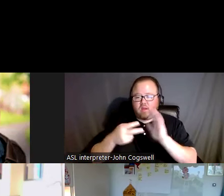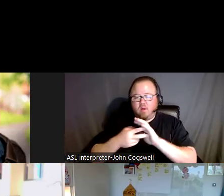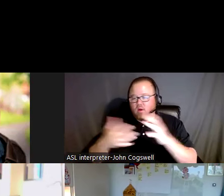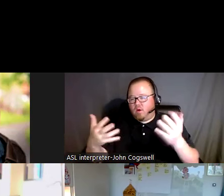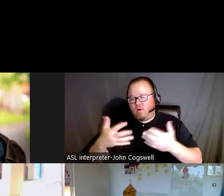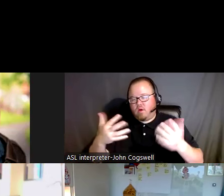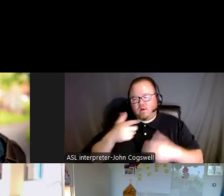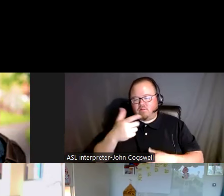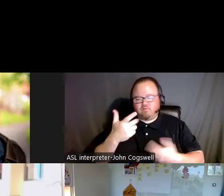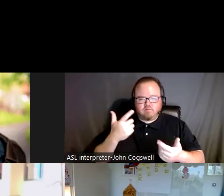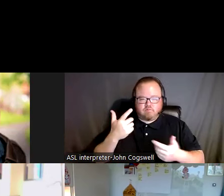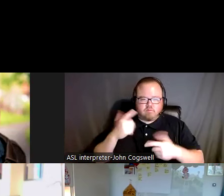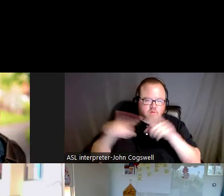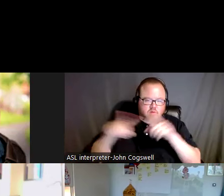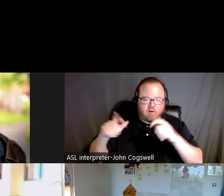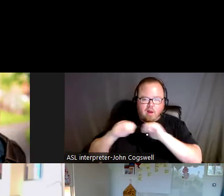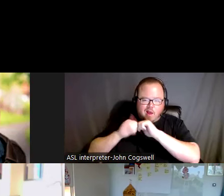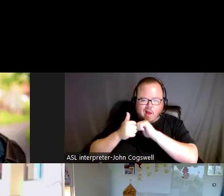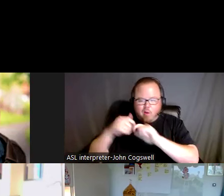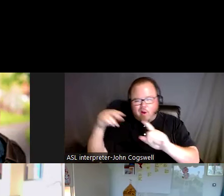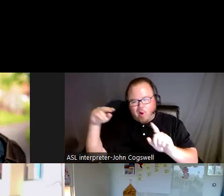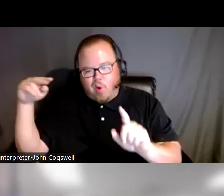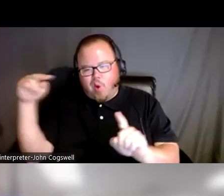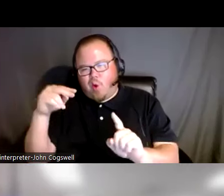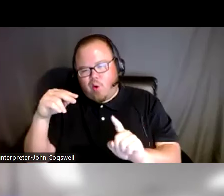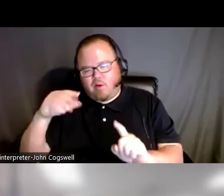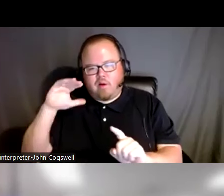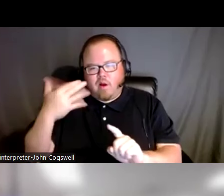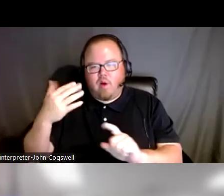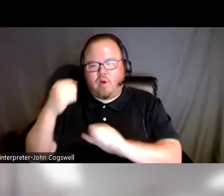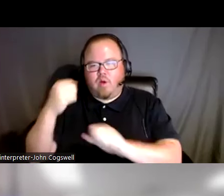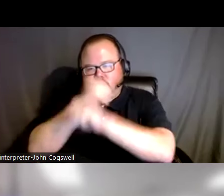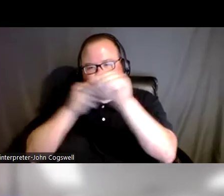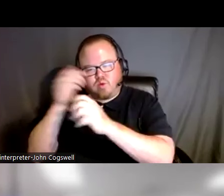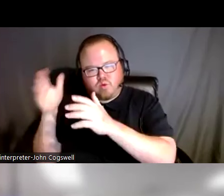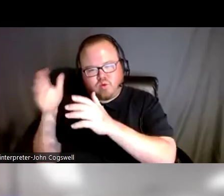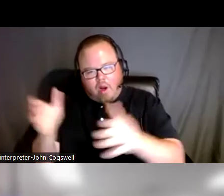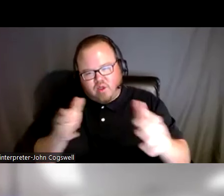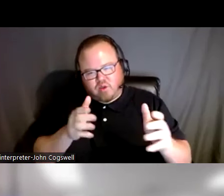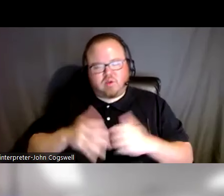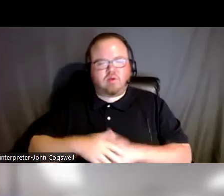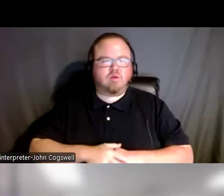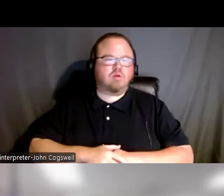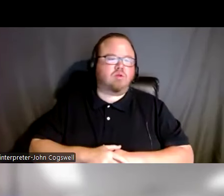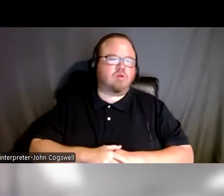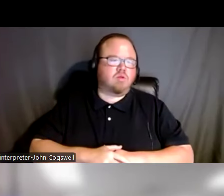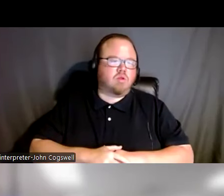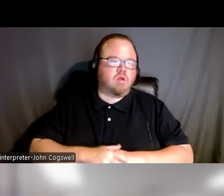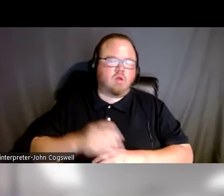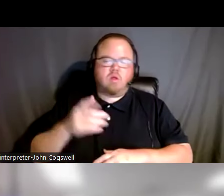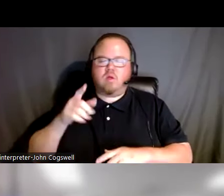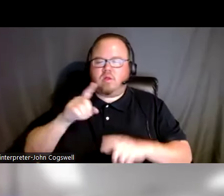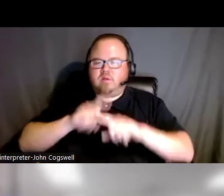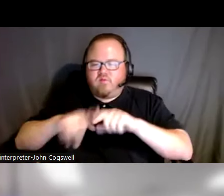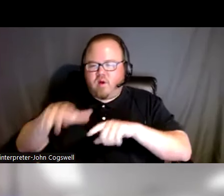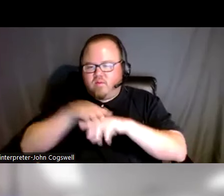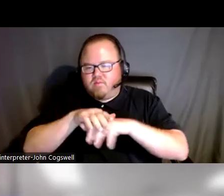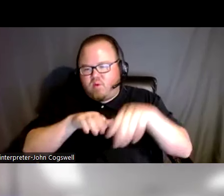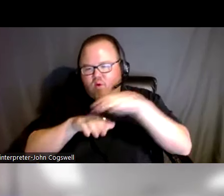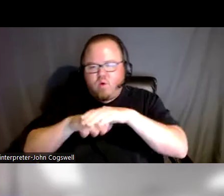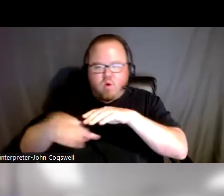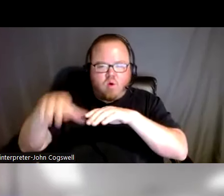just a different way of kind of looking at our strategies, and it's multi-layered approach